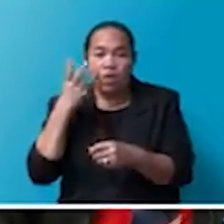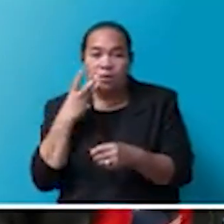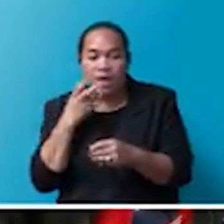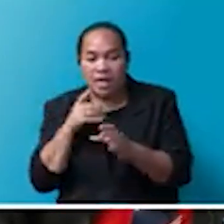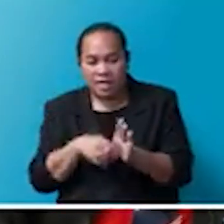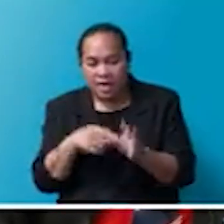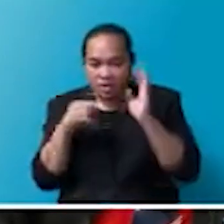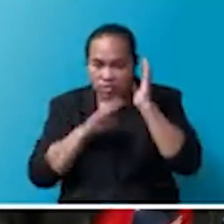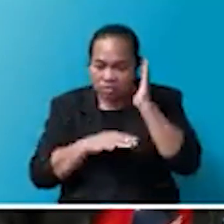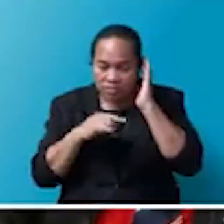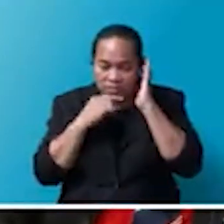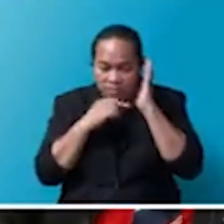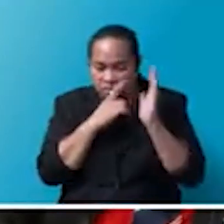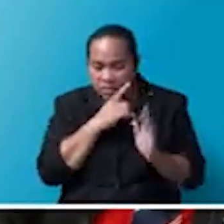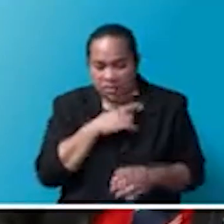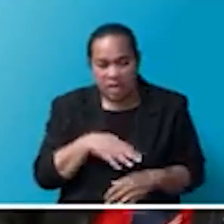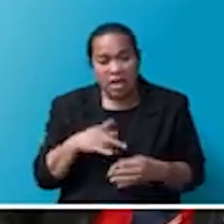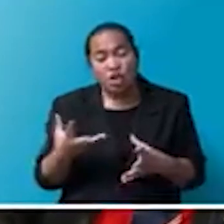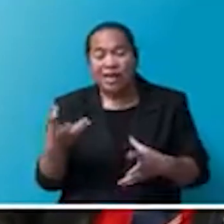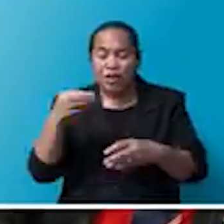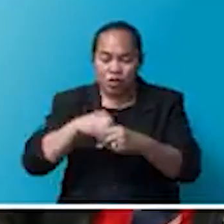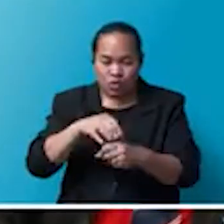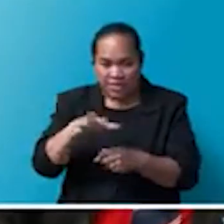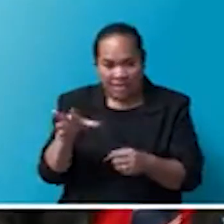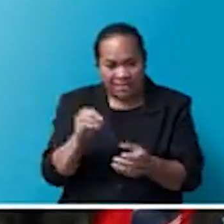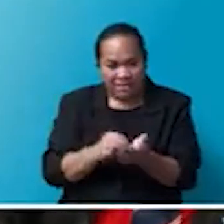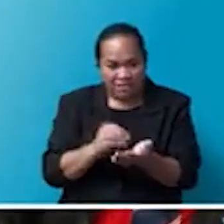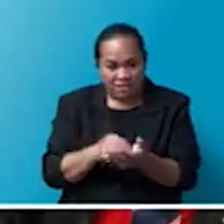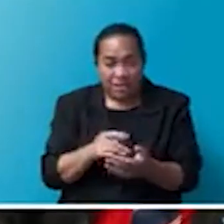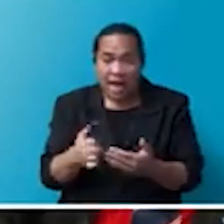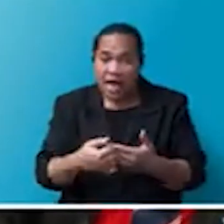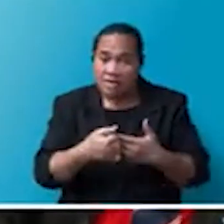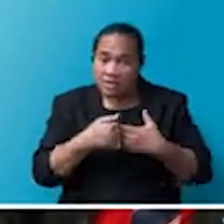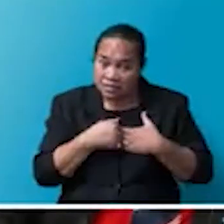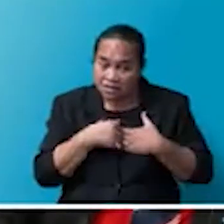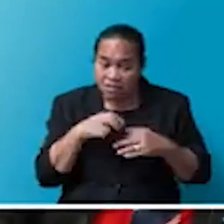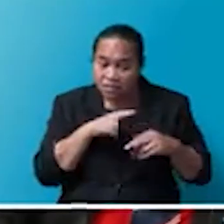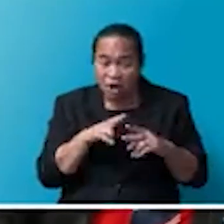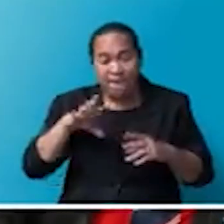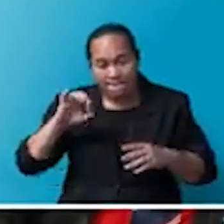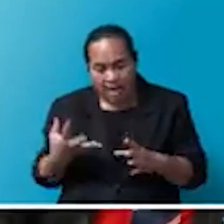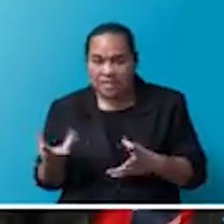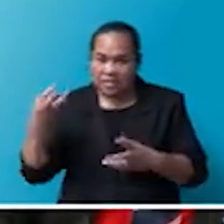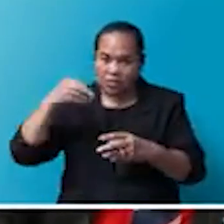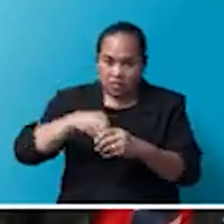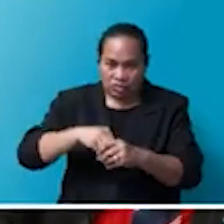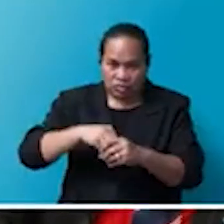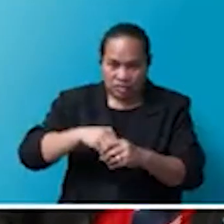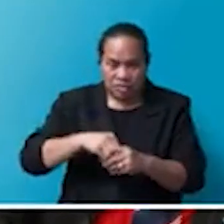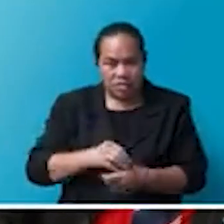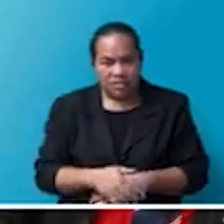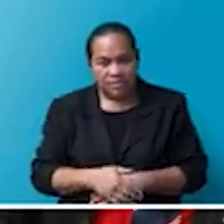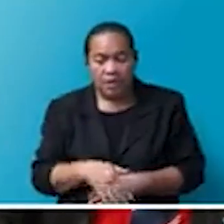Inclusion and service. A secure Fiji must be an inclusive Fiji. We